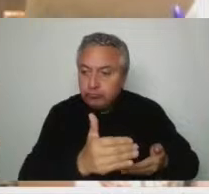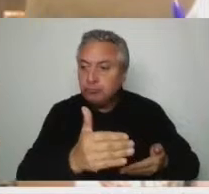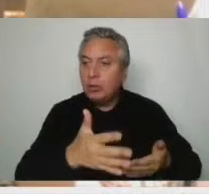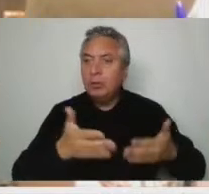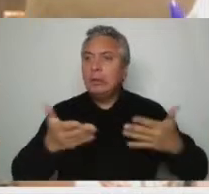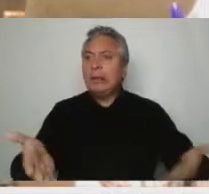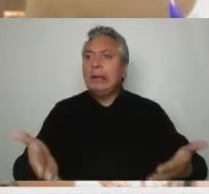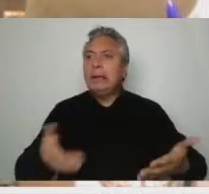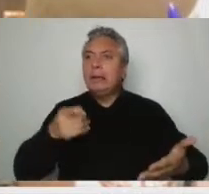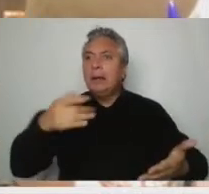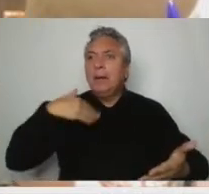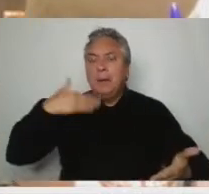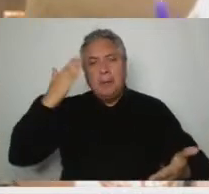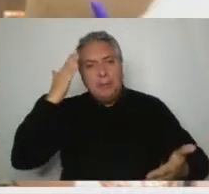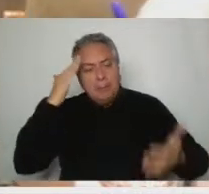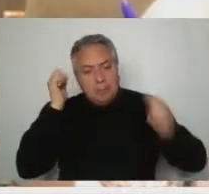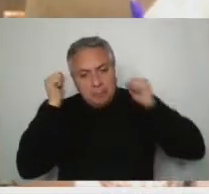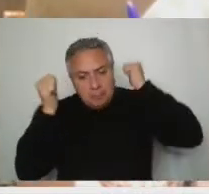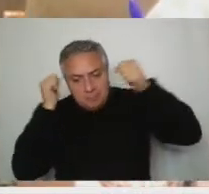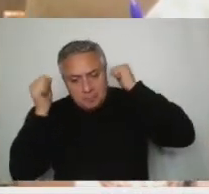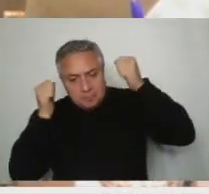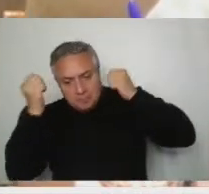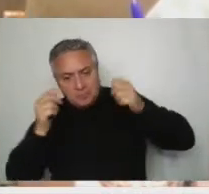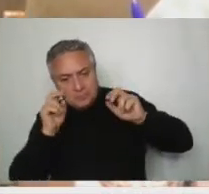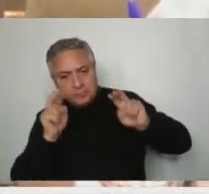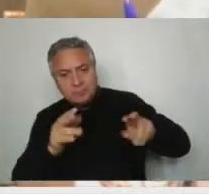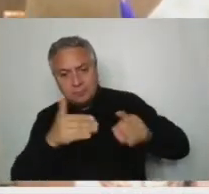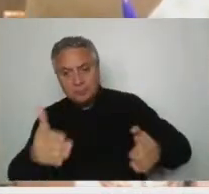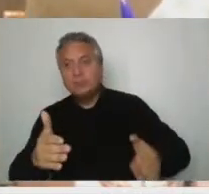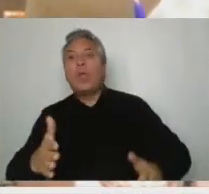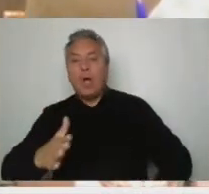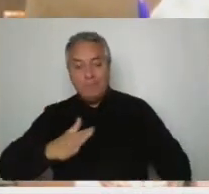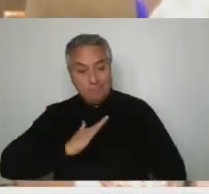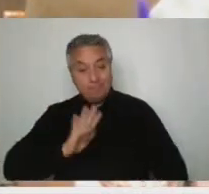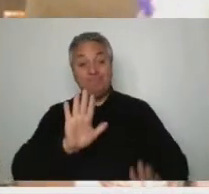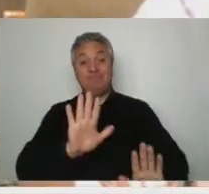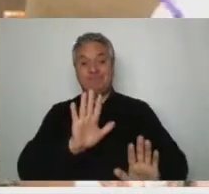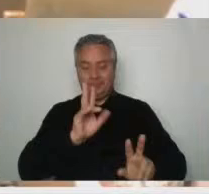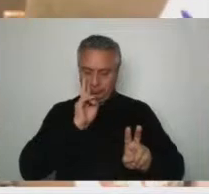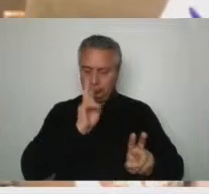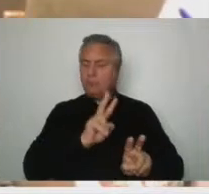final result, why should we worry about the outcome gaps?